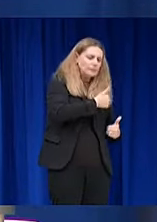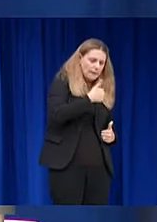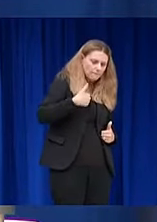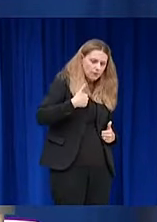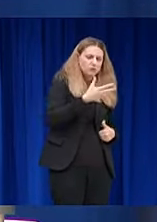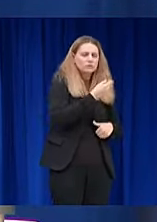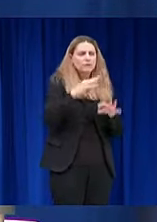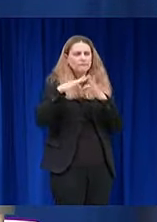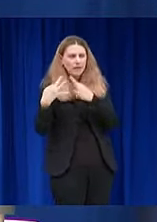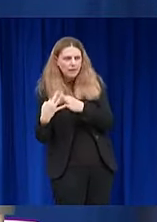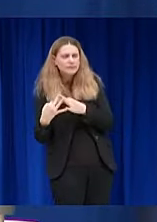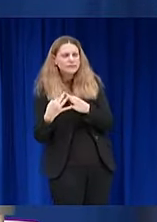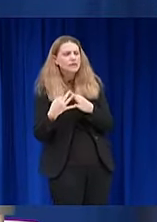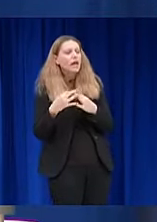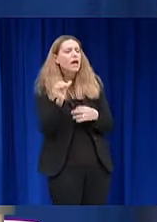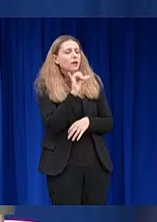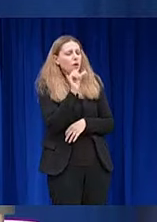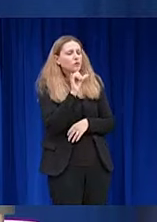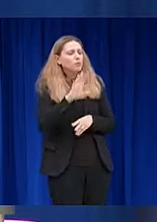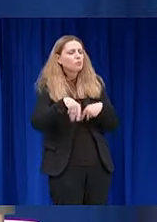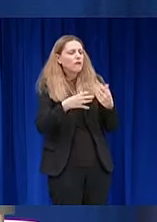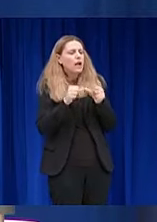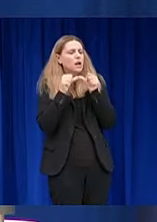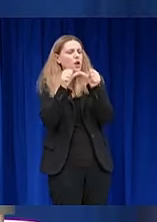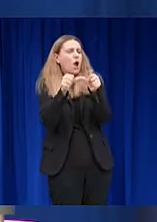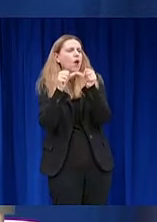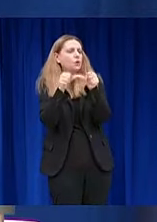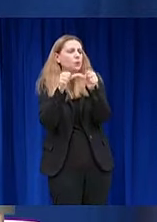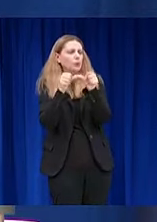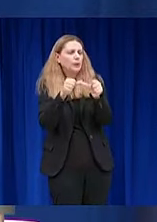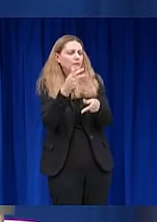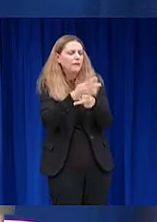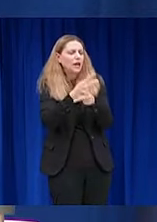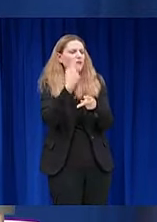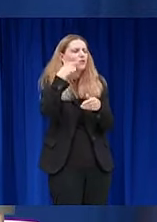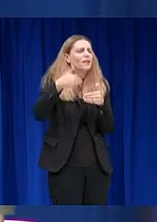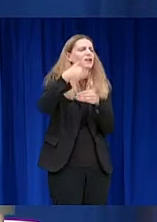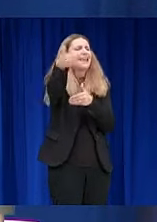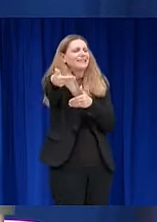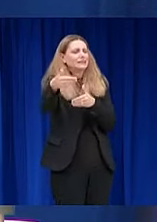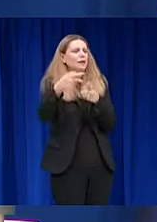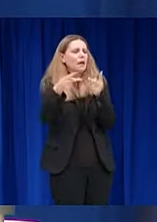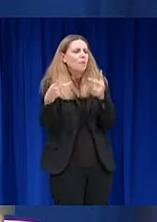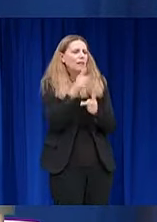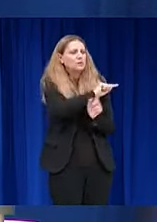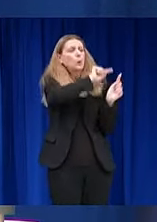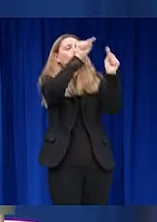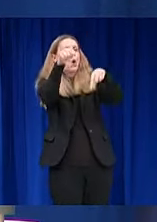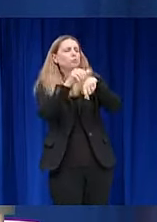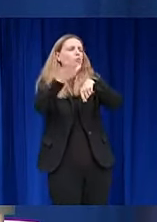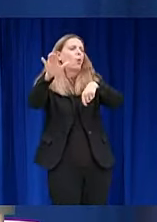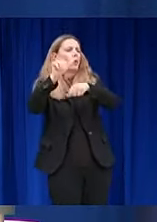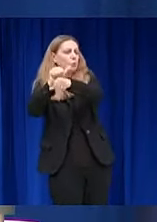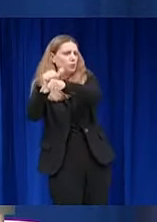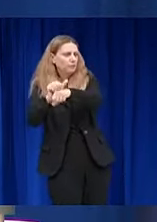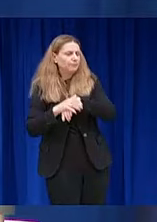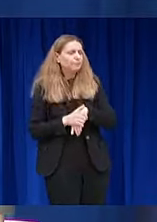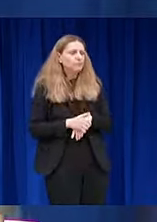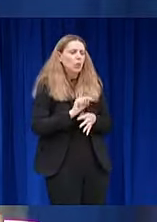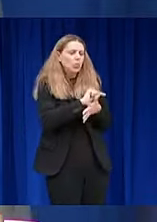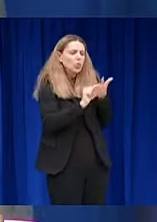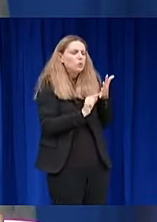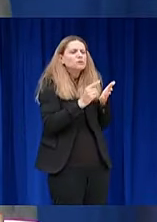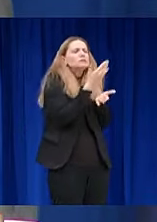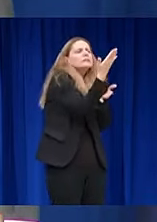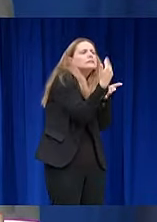care at a service member's next duty station. These are just some of the tailored services we offer to help all